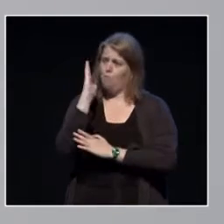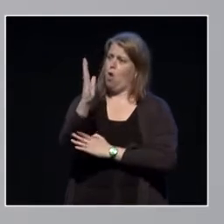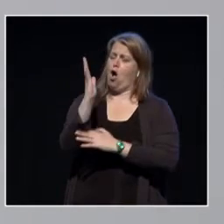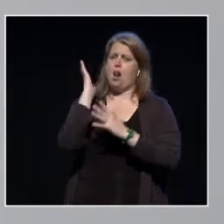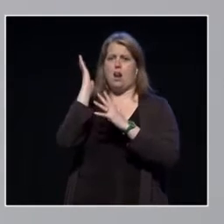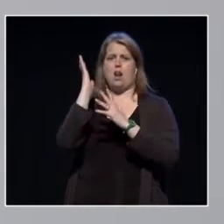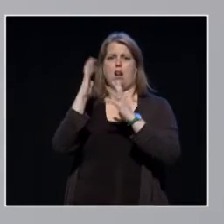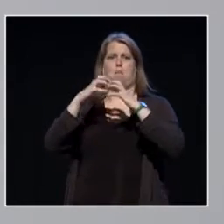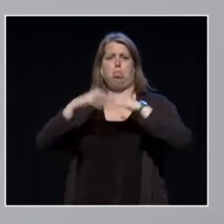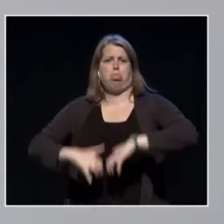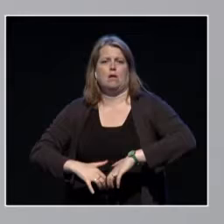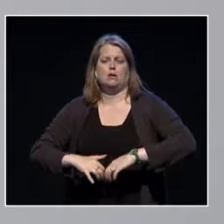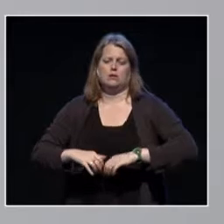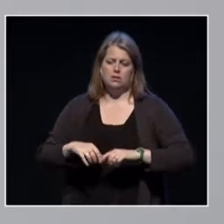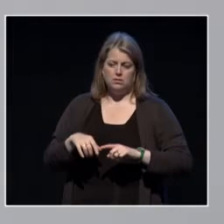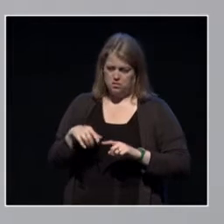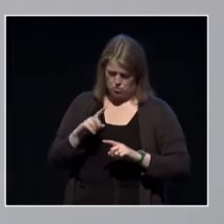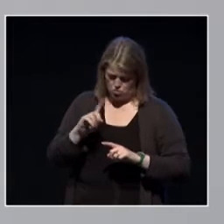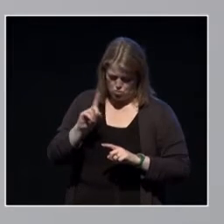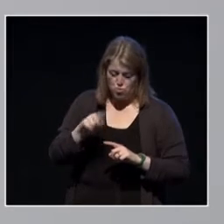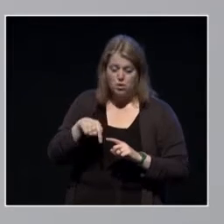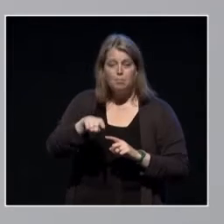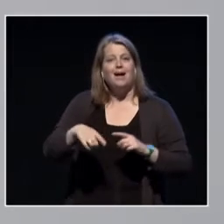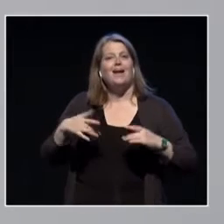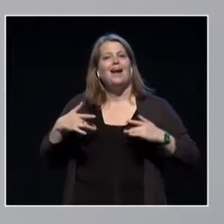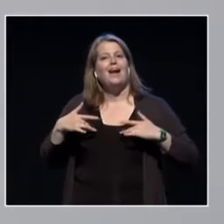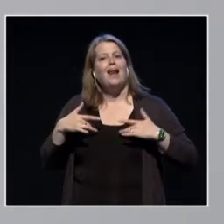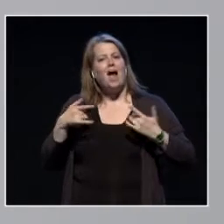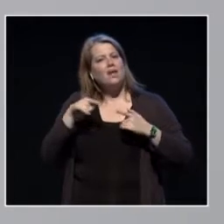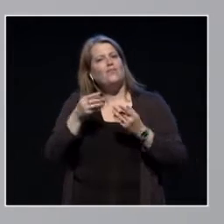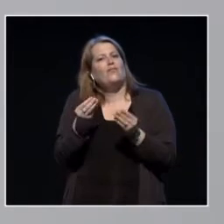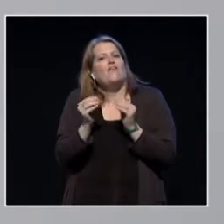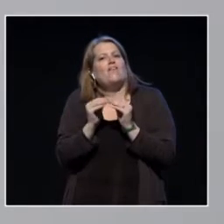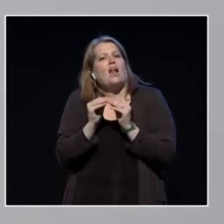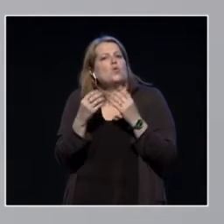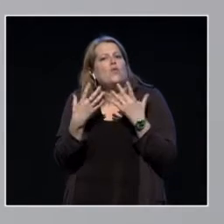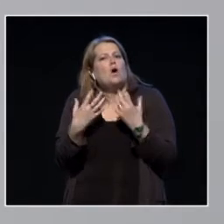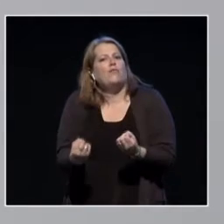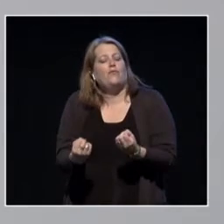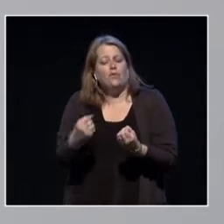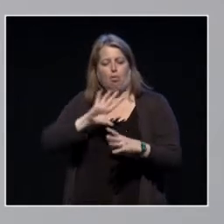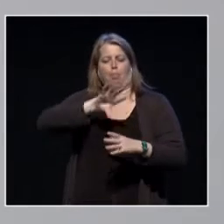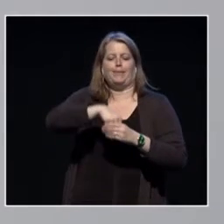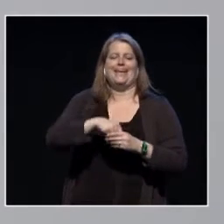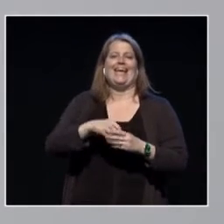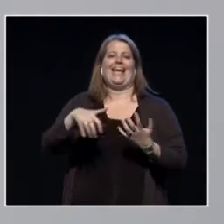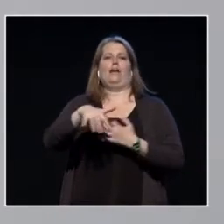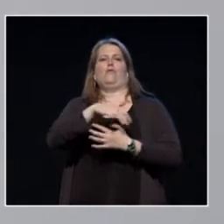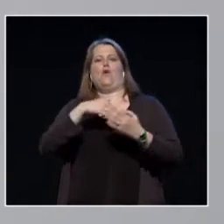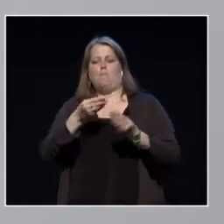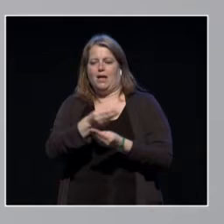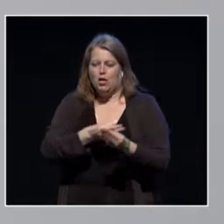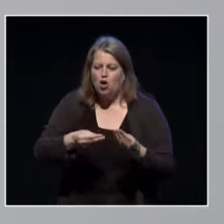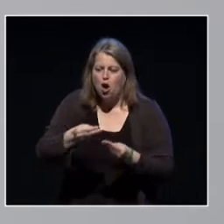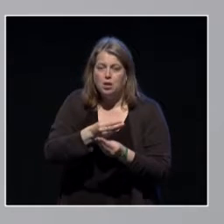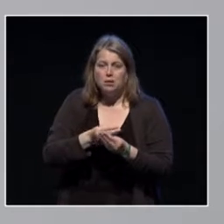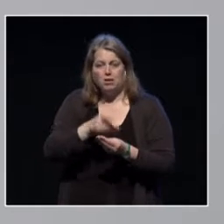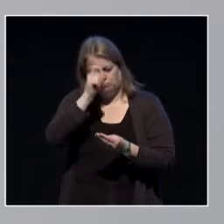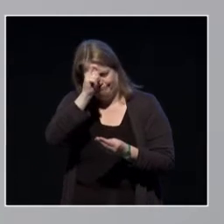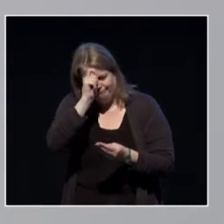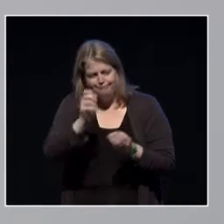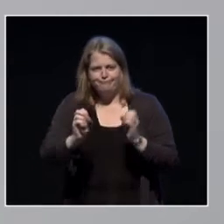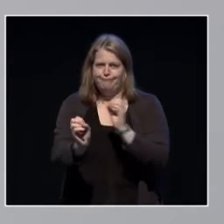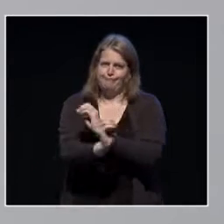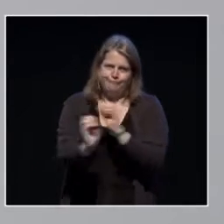lost value simply because they were trapped in the informal economy without any dignity, any inclusion, any access